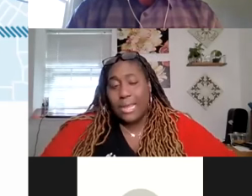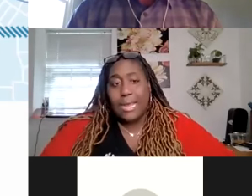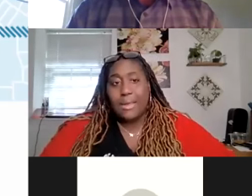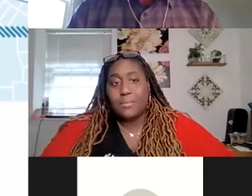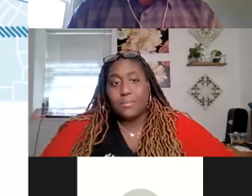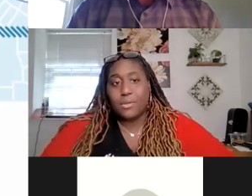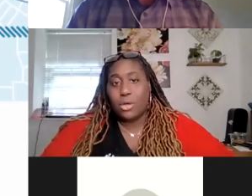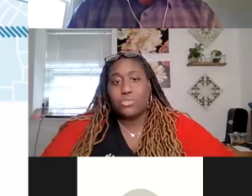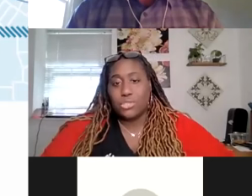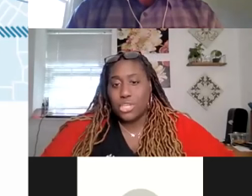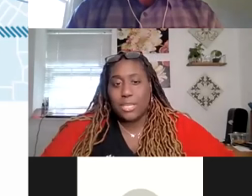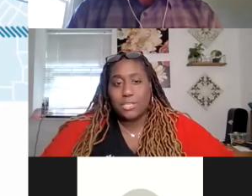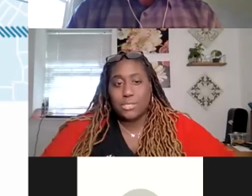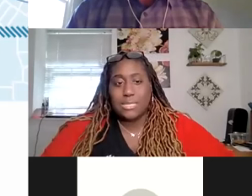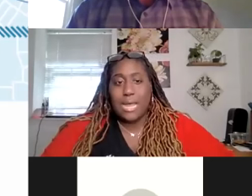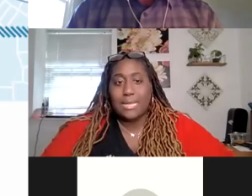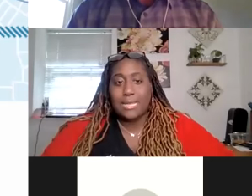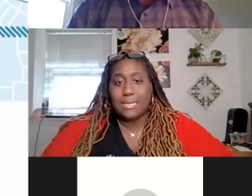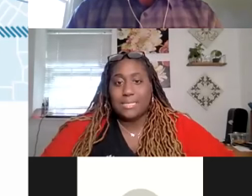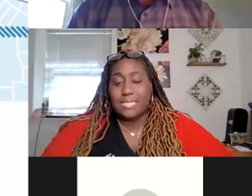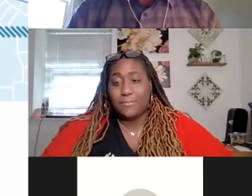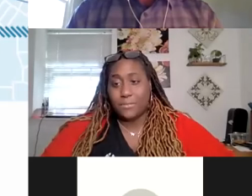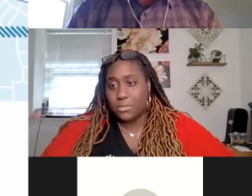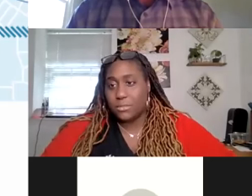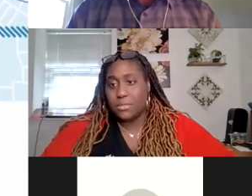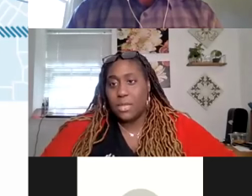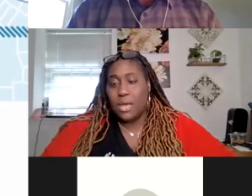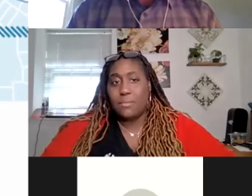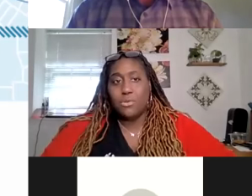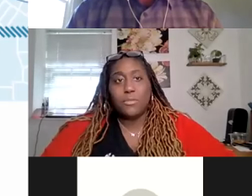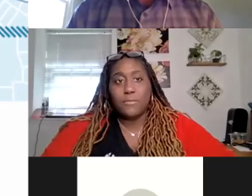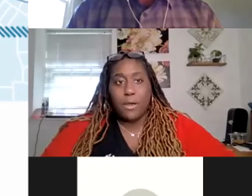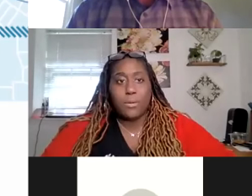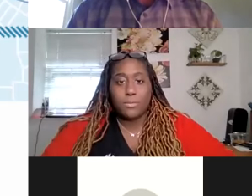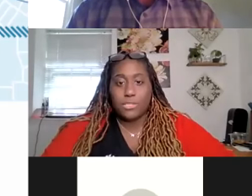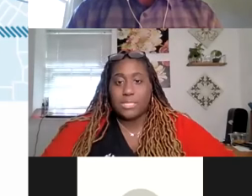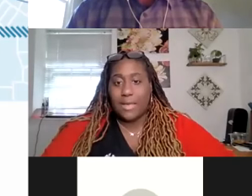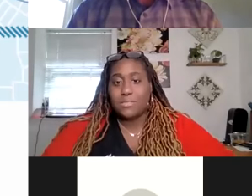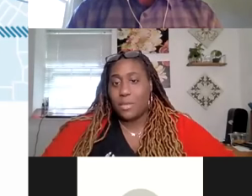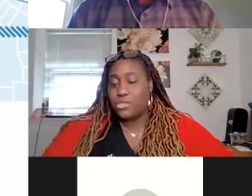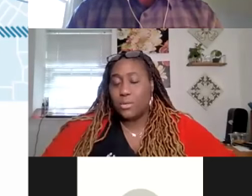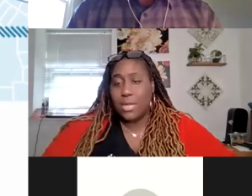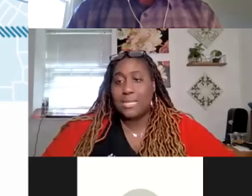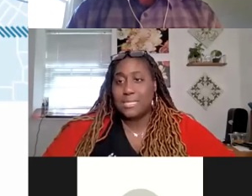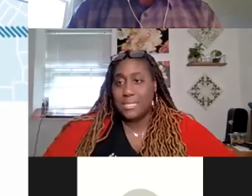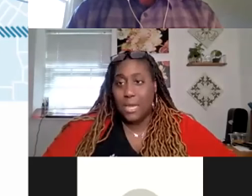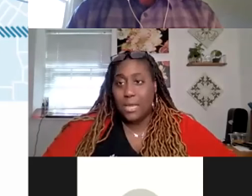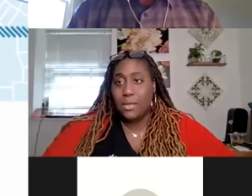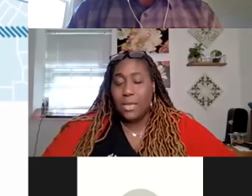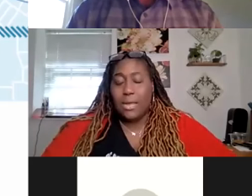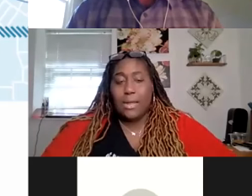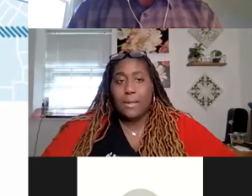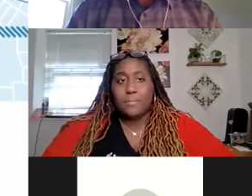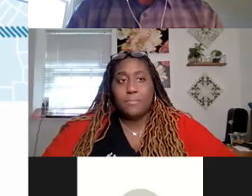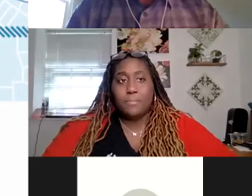there, cultural change is not difficult moving forward. We just have to make sure that it's